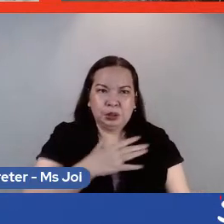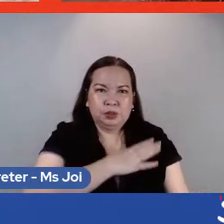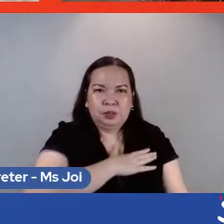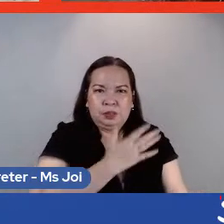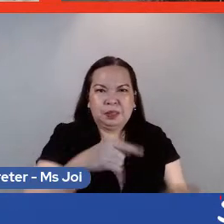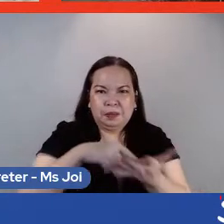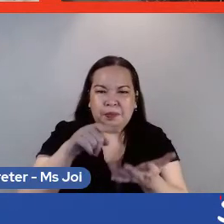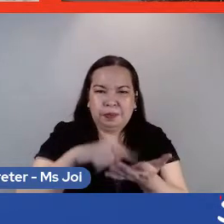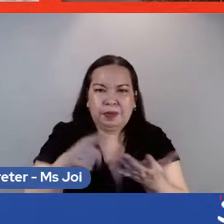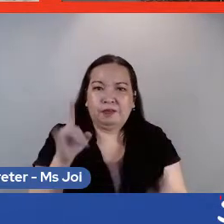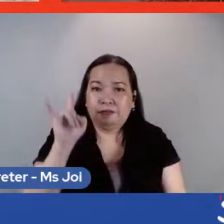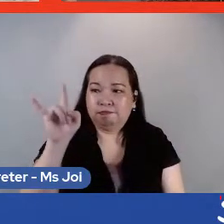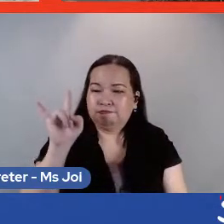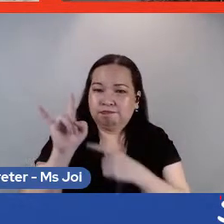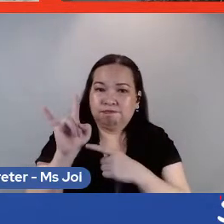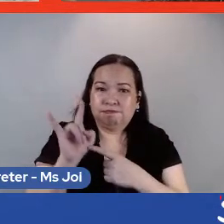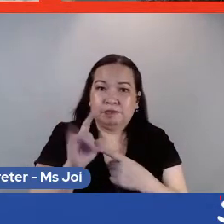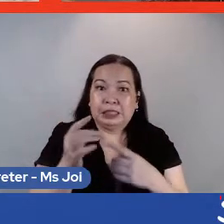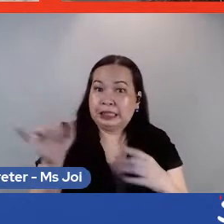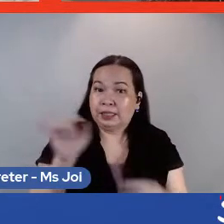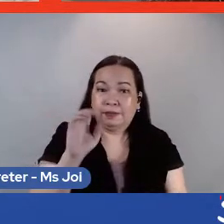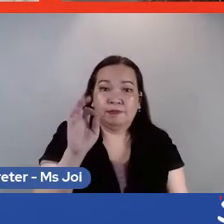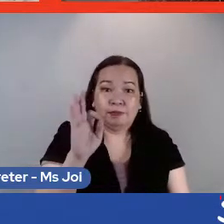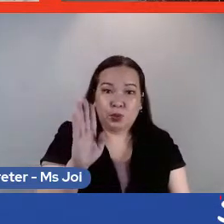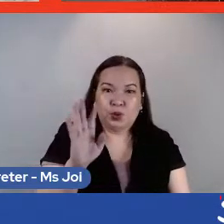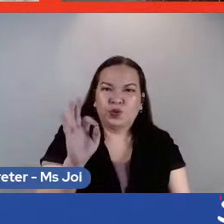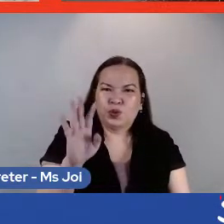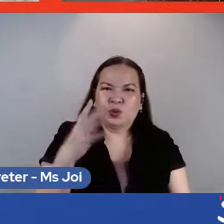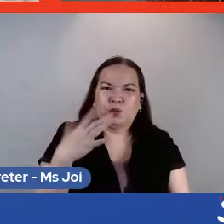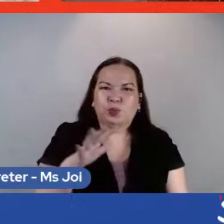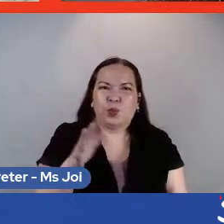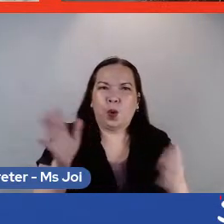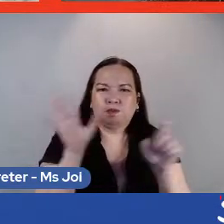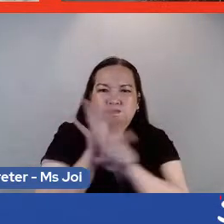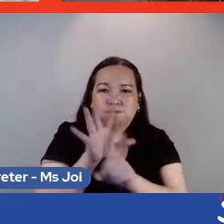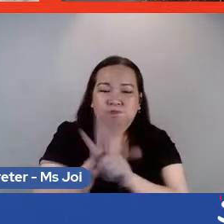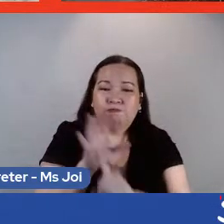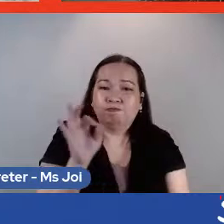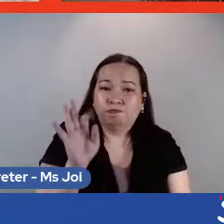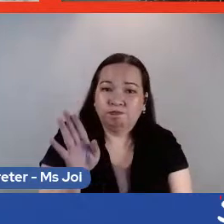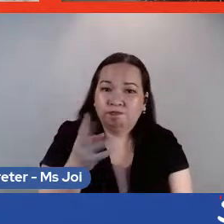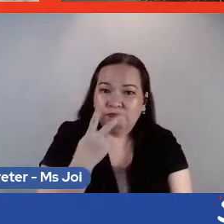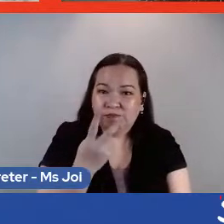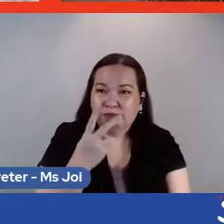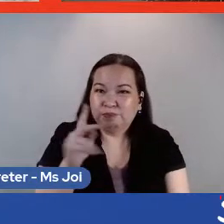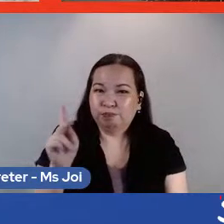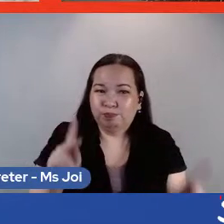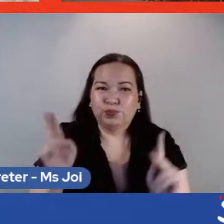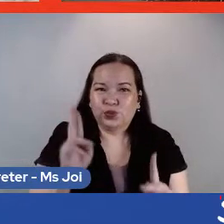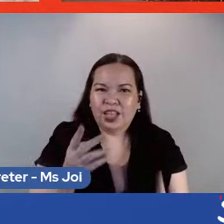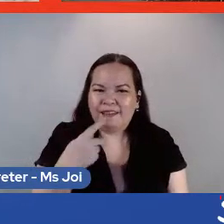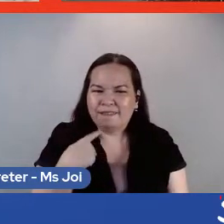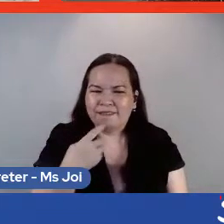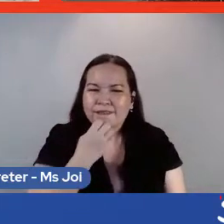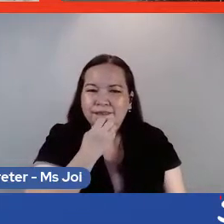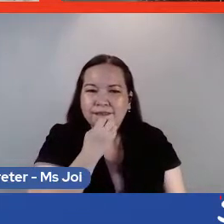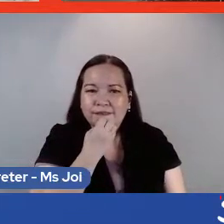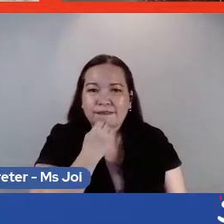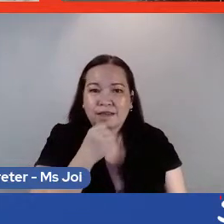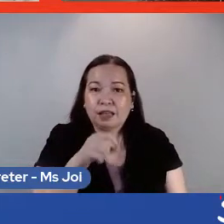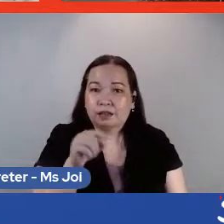particular, because it's really very popular among Filipino users, right? If you